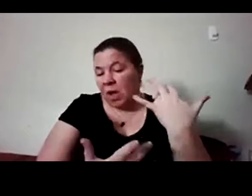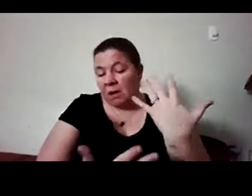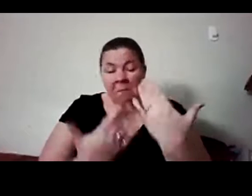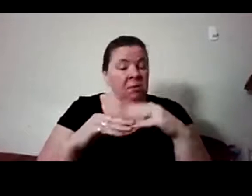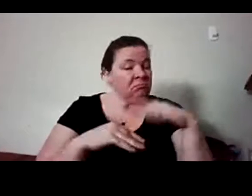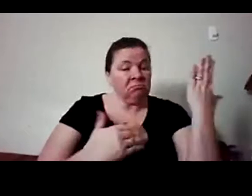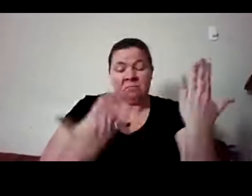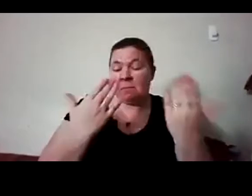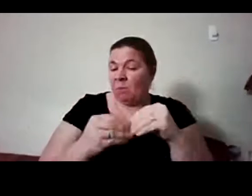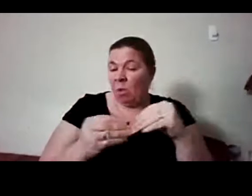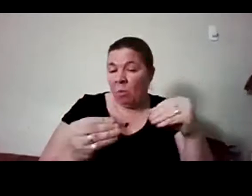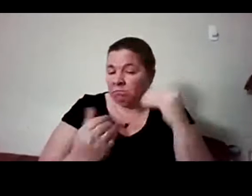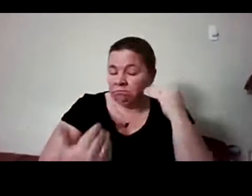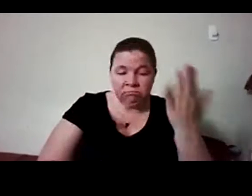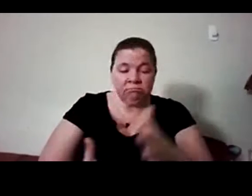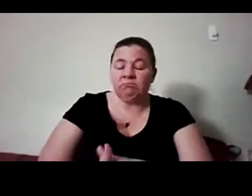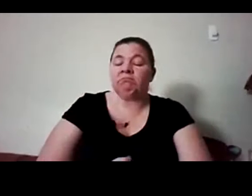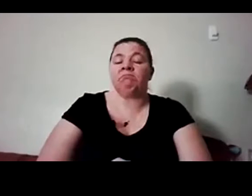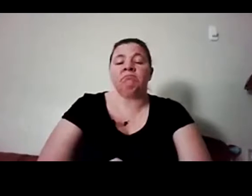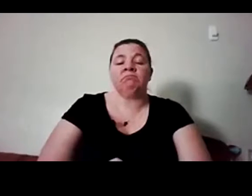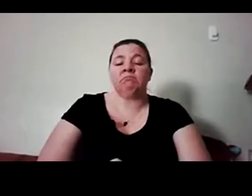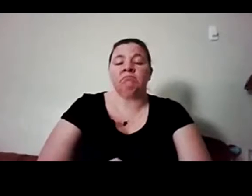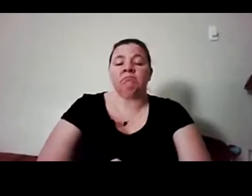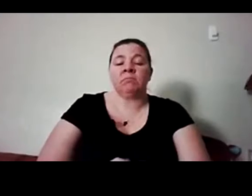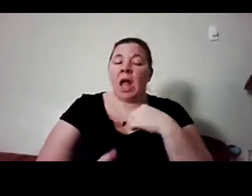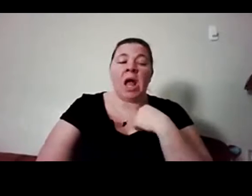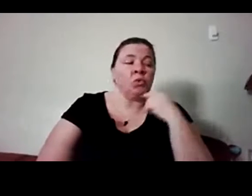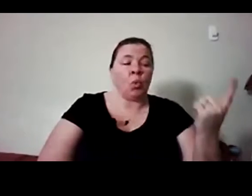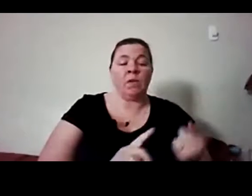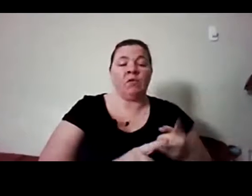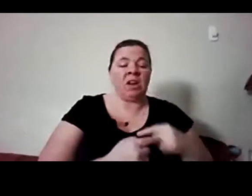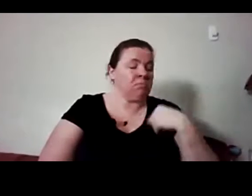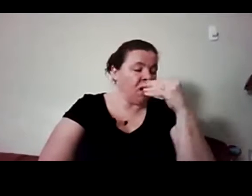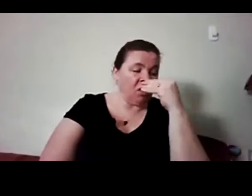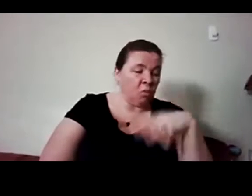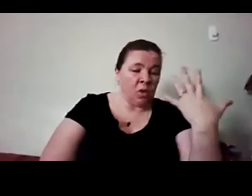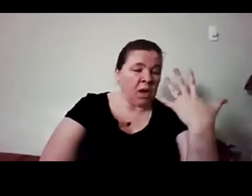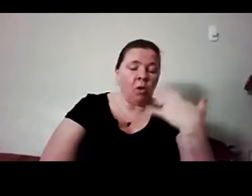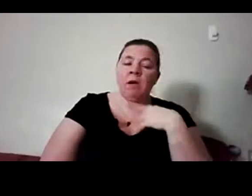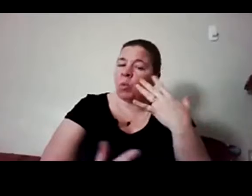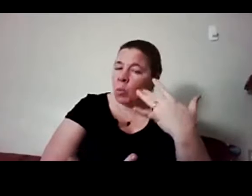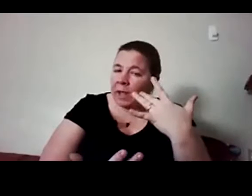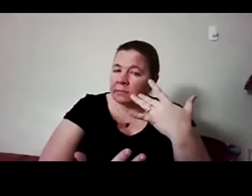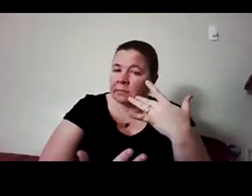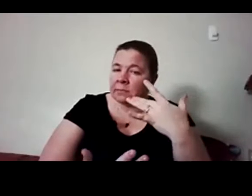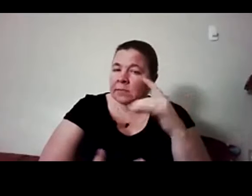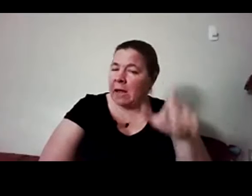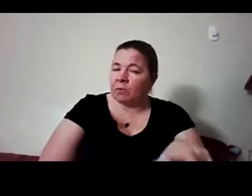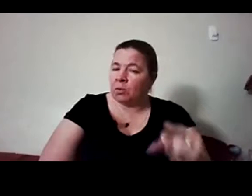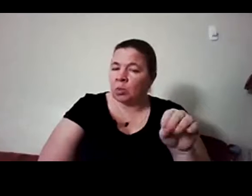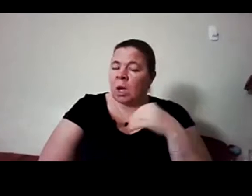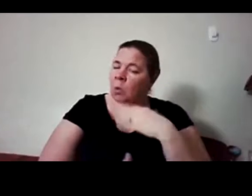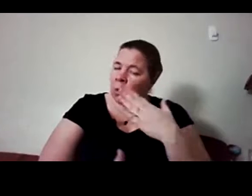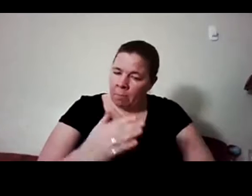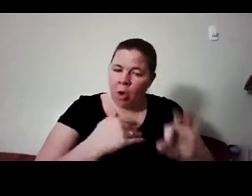I told him. Okay? But I also told him, I don't care how long we have to wait. I want to be part of